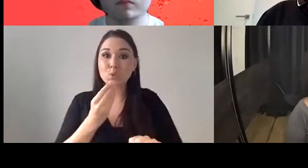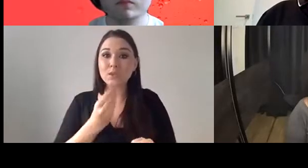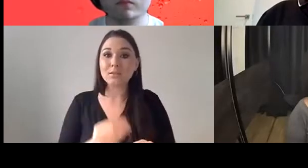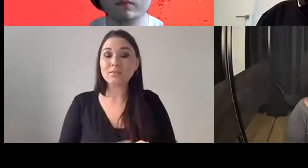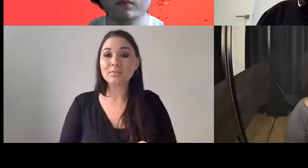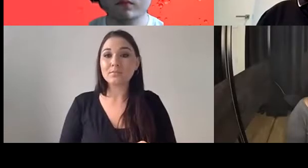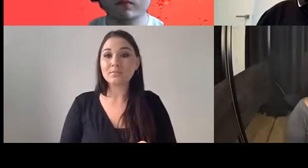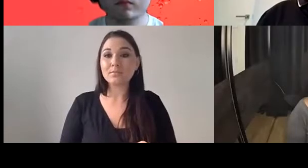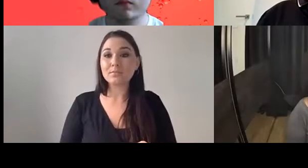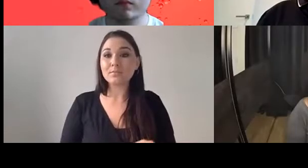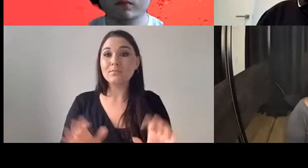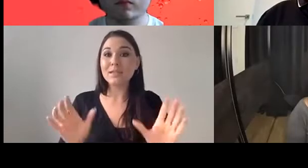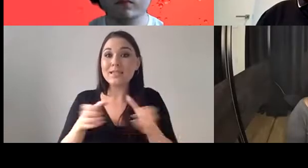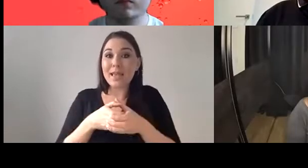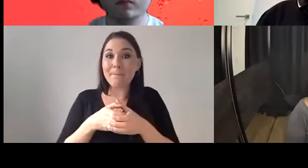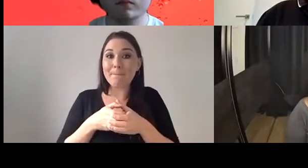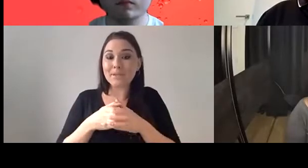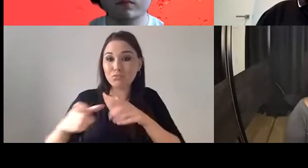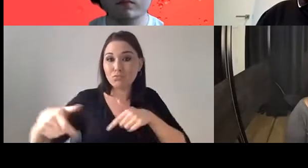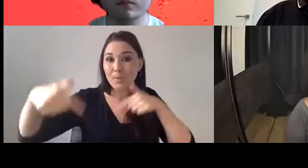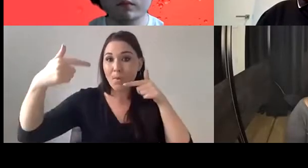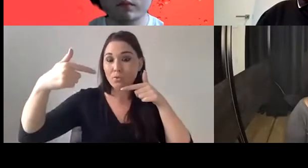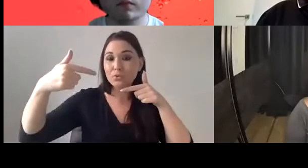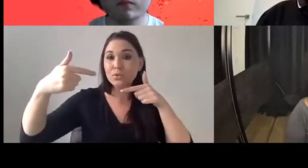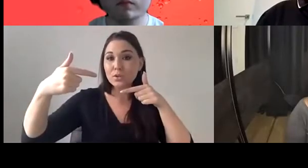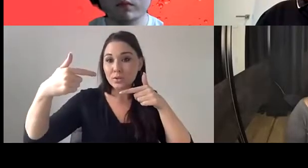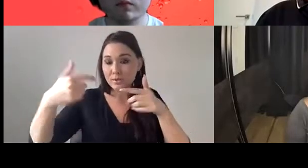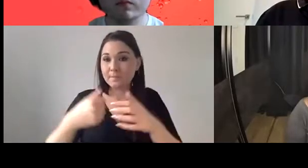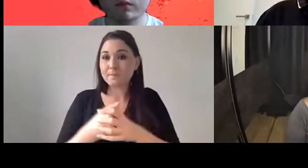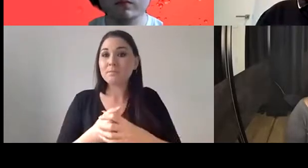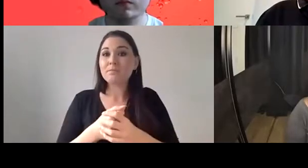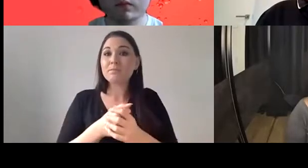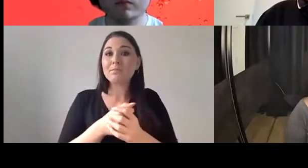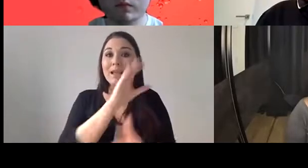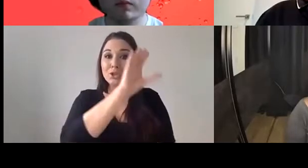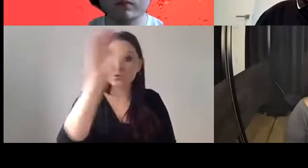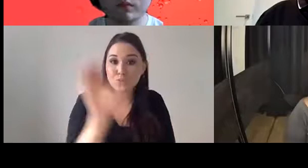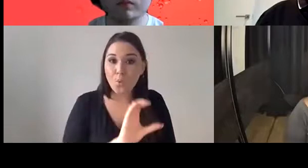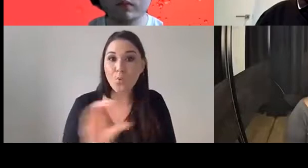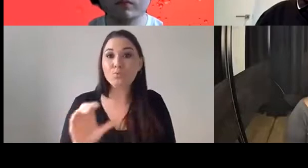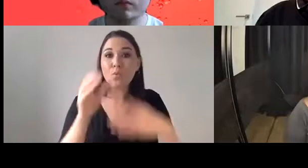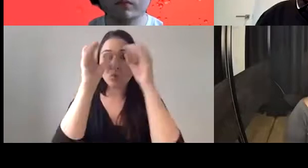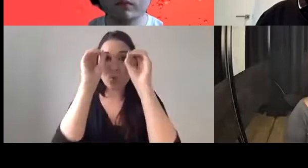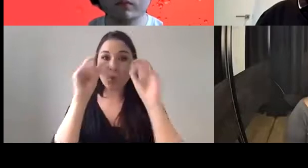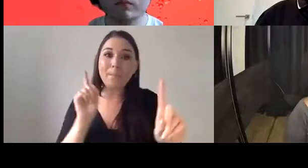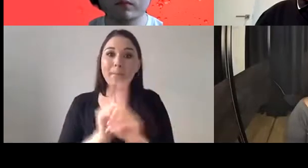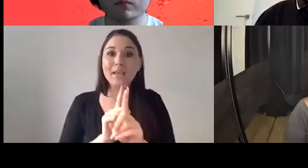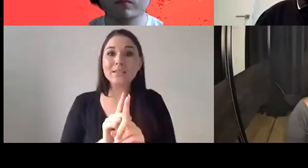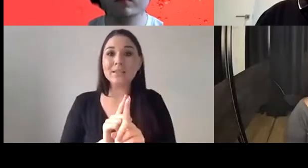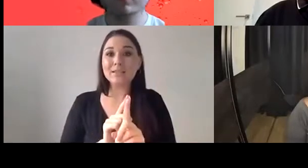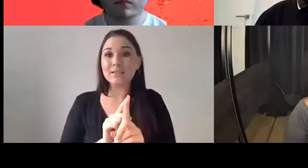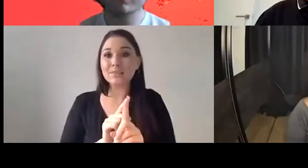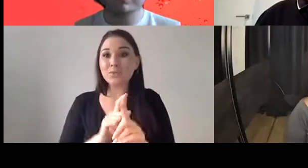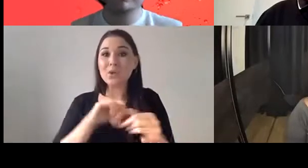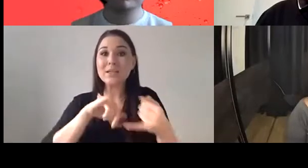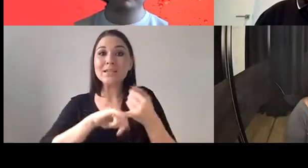Obviously, a lot of teams are working remotely and now relying on systems like Zoom or Google Meet or Slack,